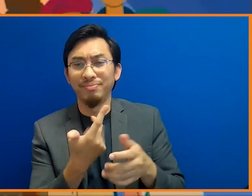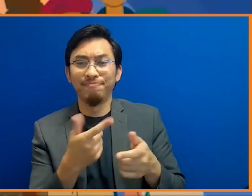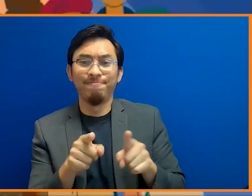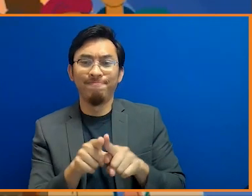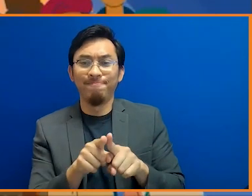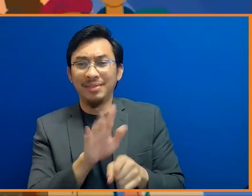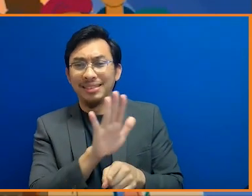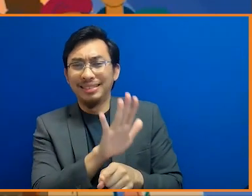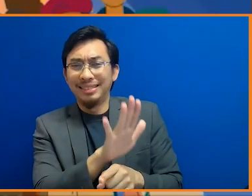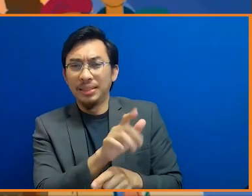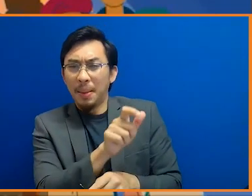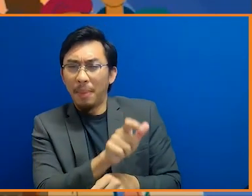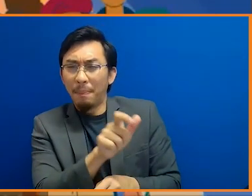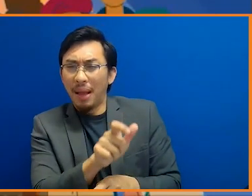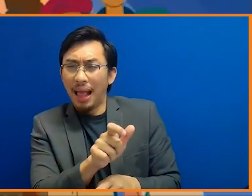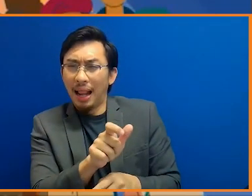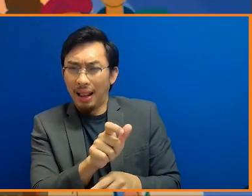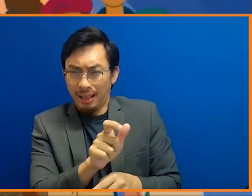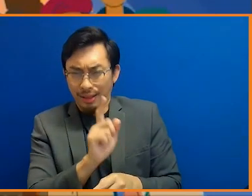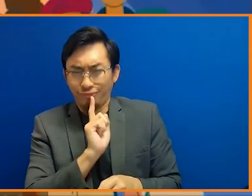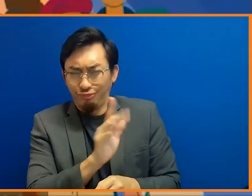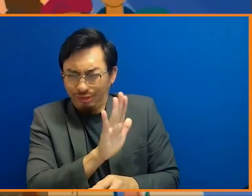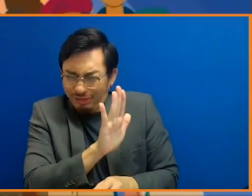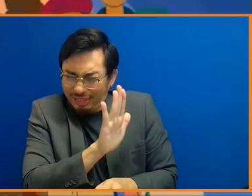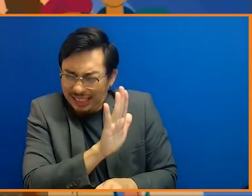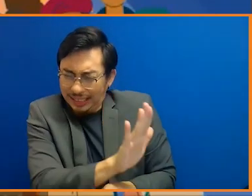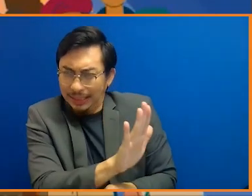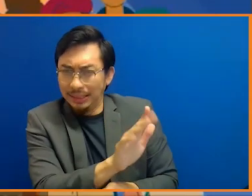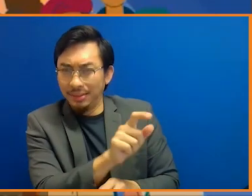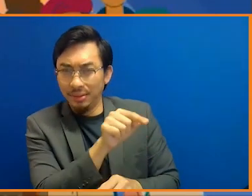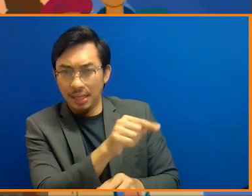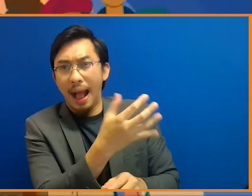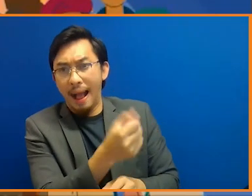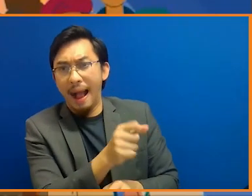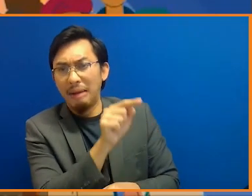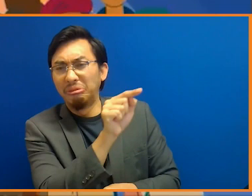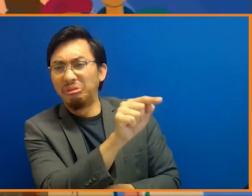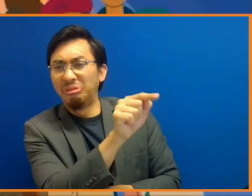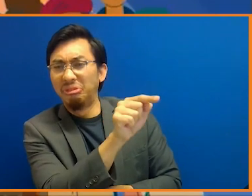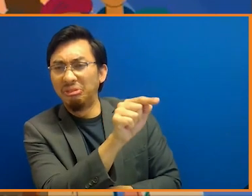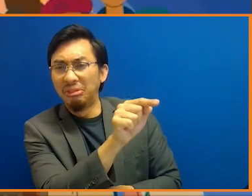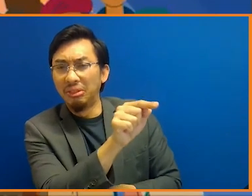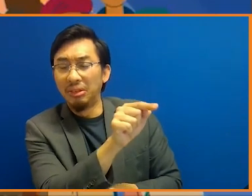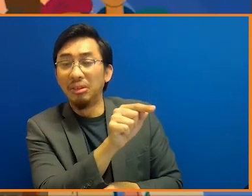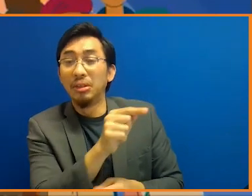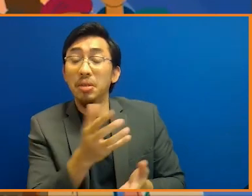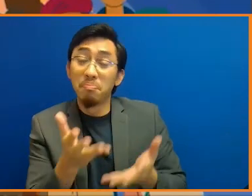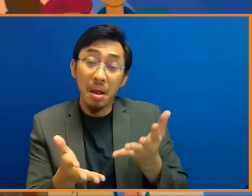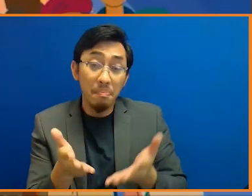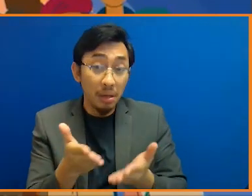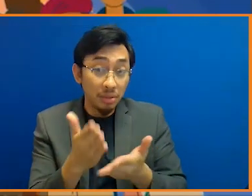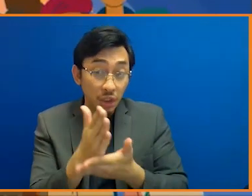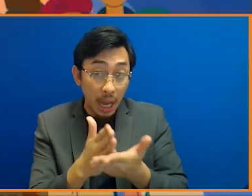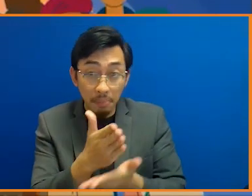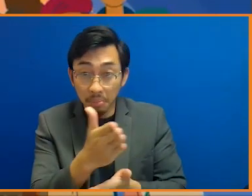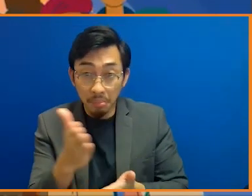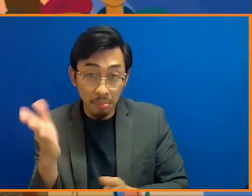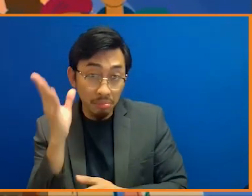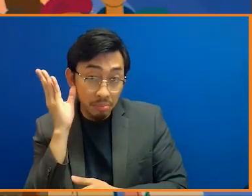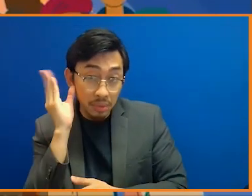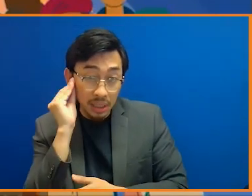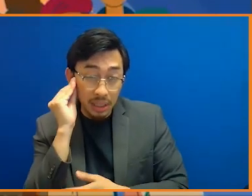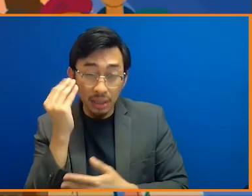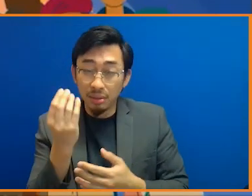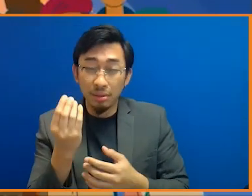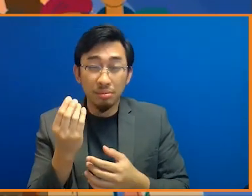there's still like indigenous people still there, I probably some of you heard that